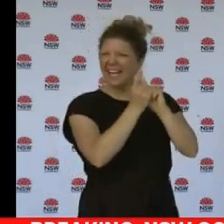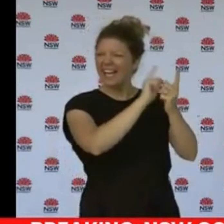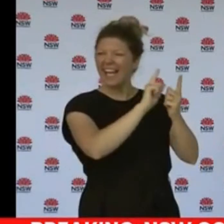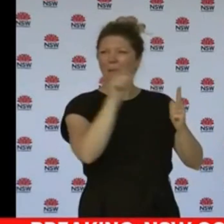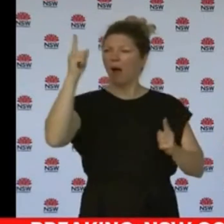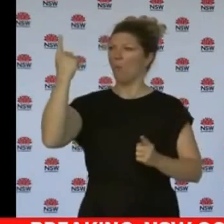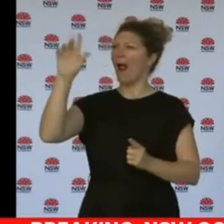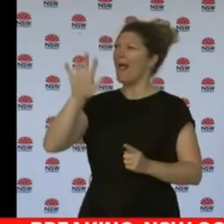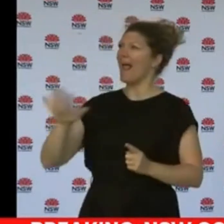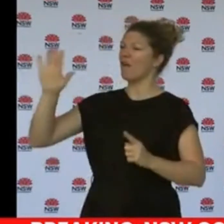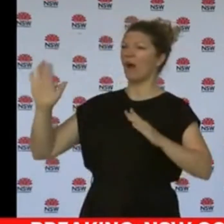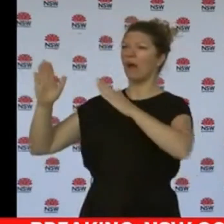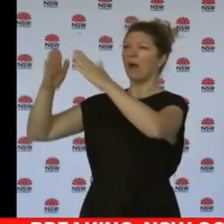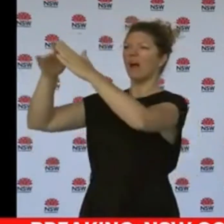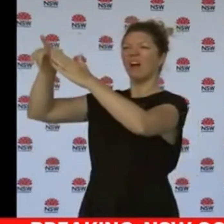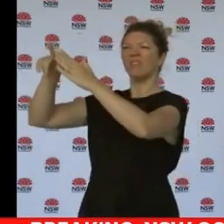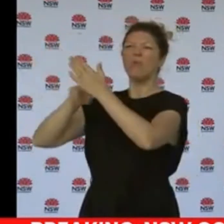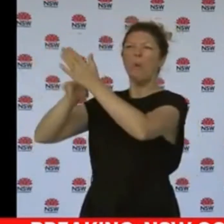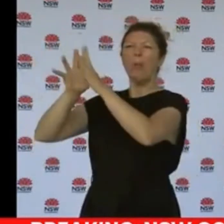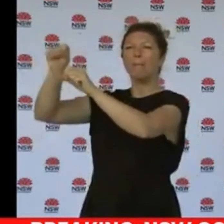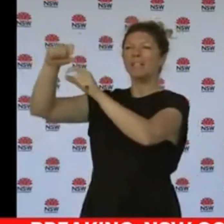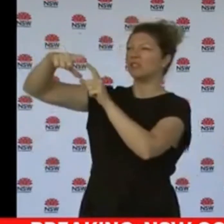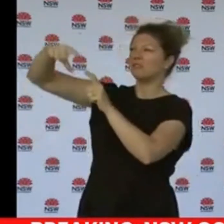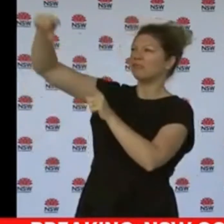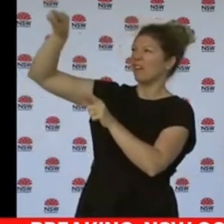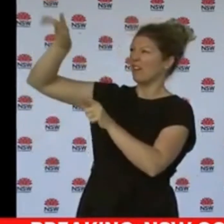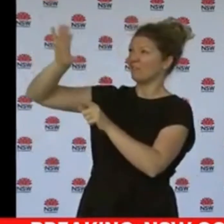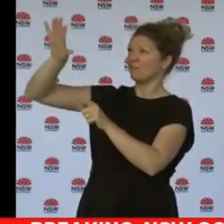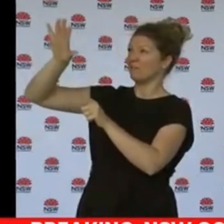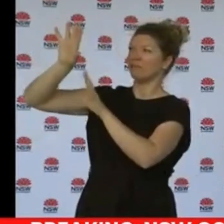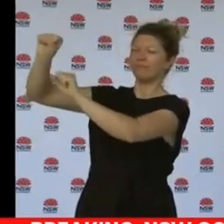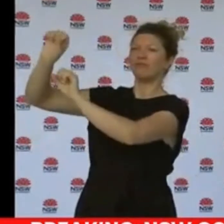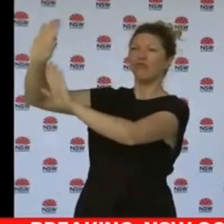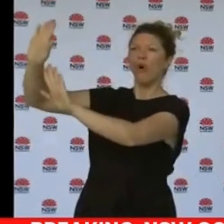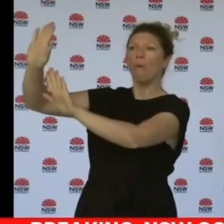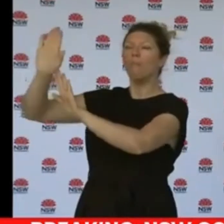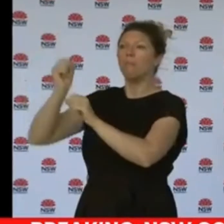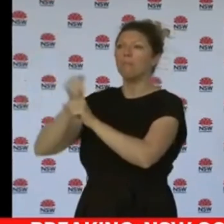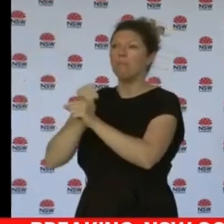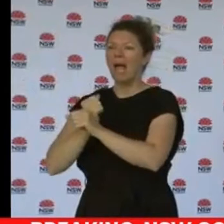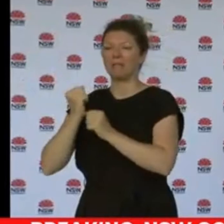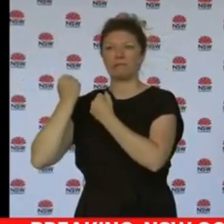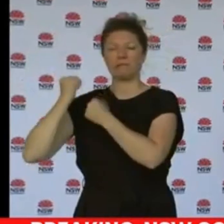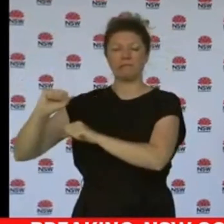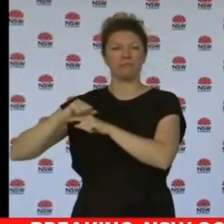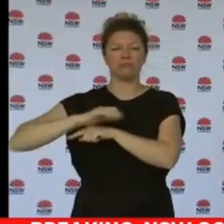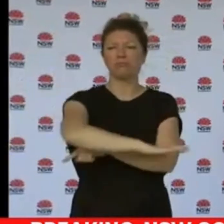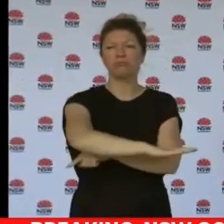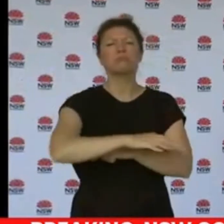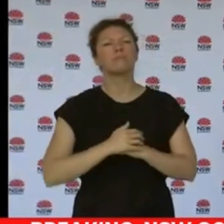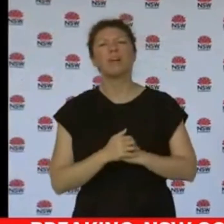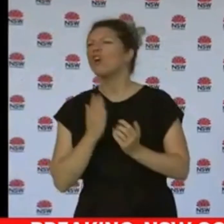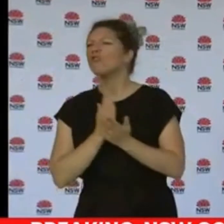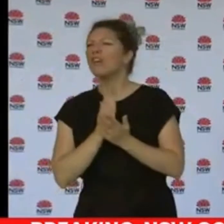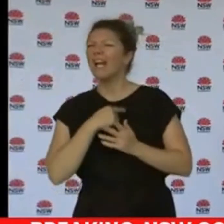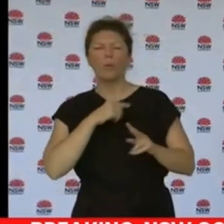to appreciate and accept that the response that we have to a particular outbreak, and there will be further outbreaks until the pandemic ends, the